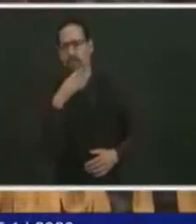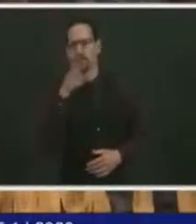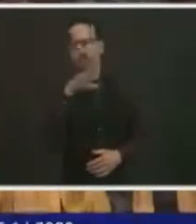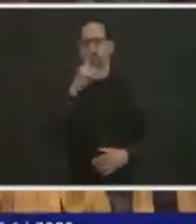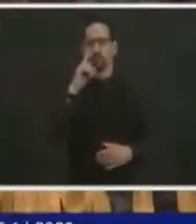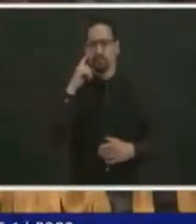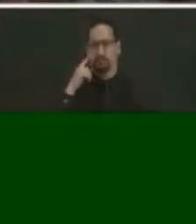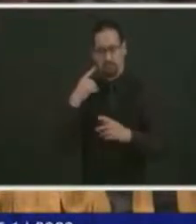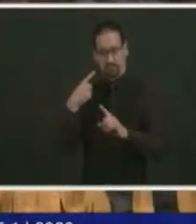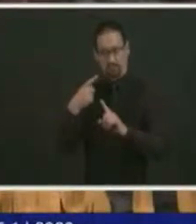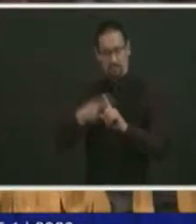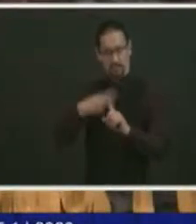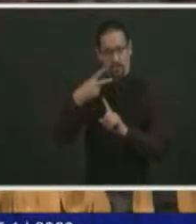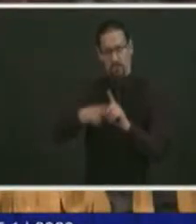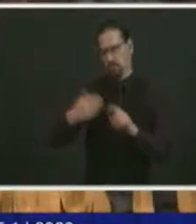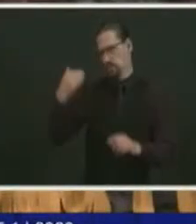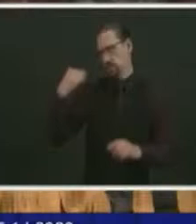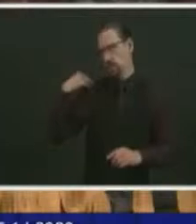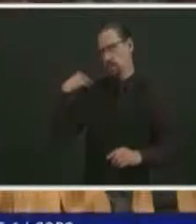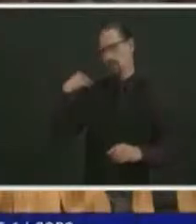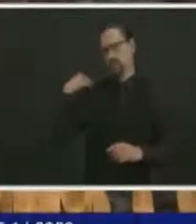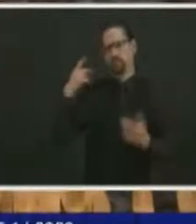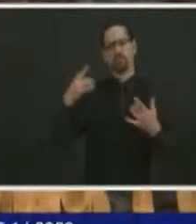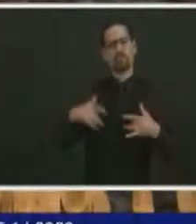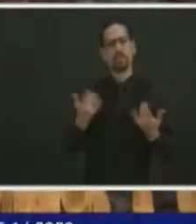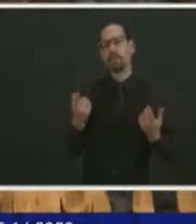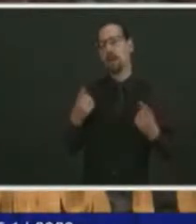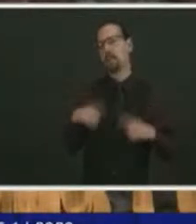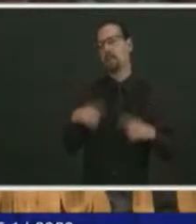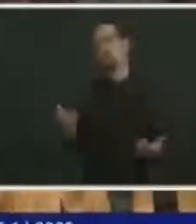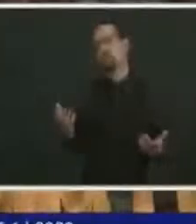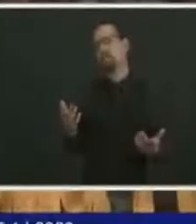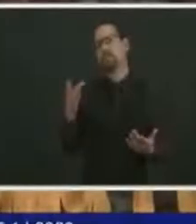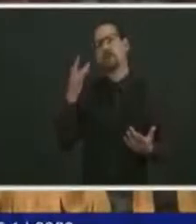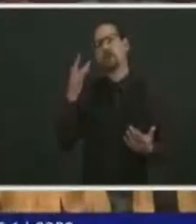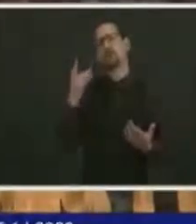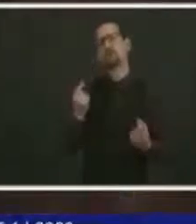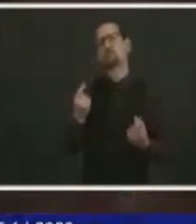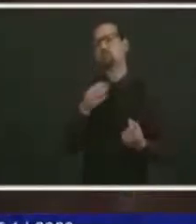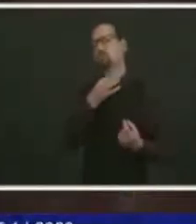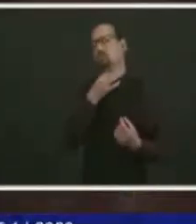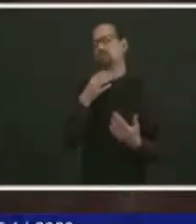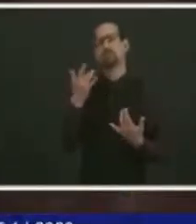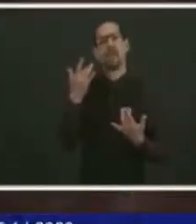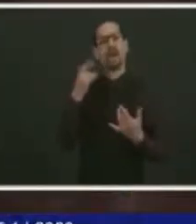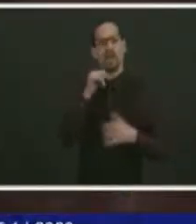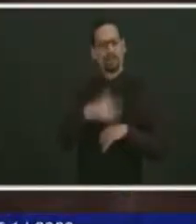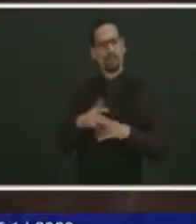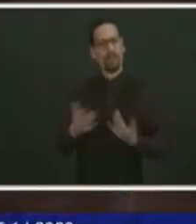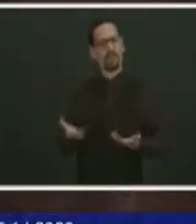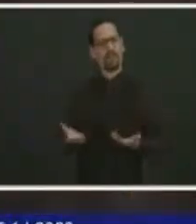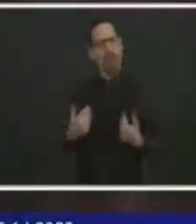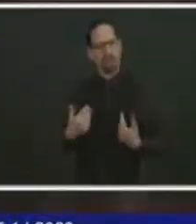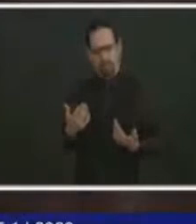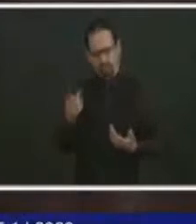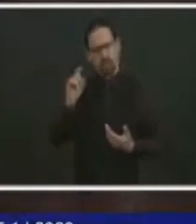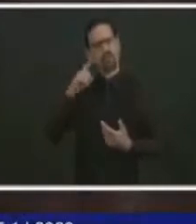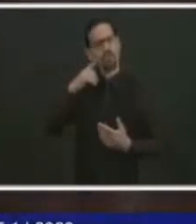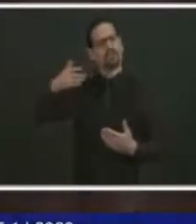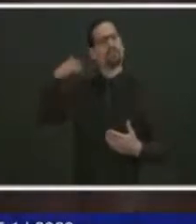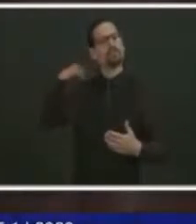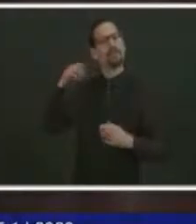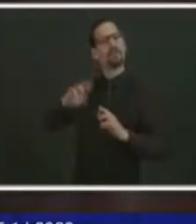now, or is there not enough being manufactured? Why is it not available? We have had this as a priority since the